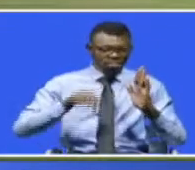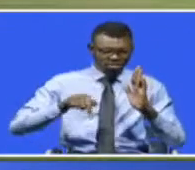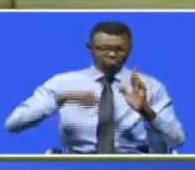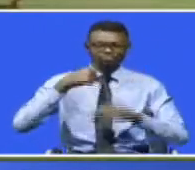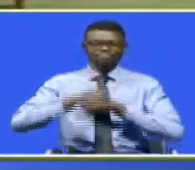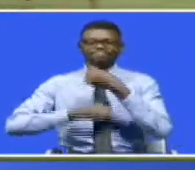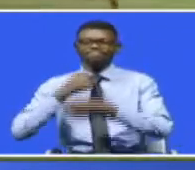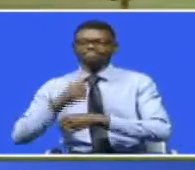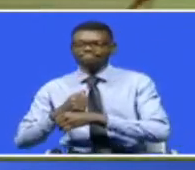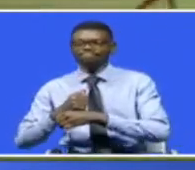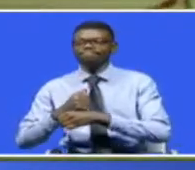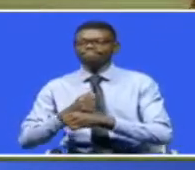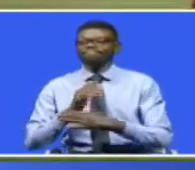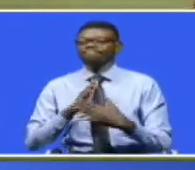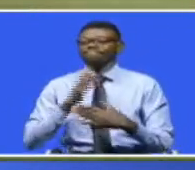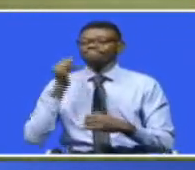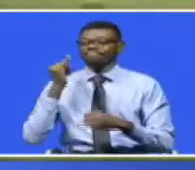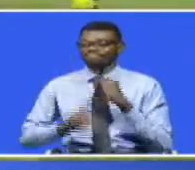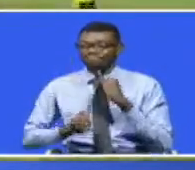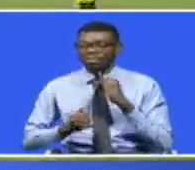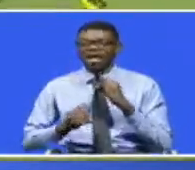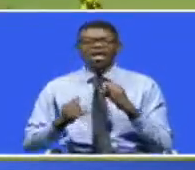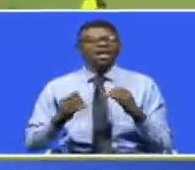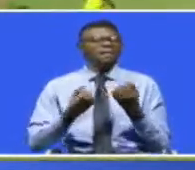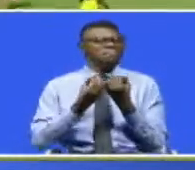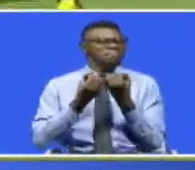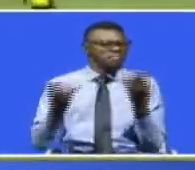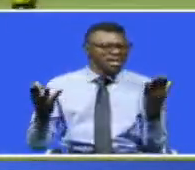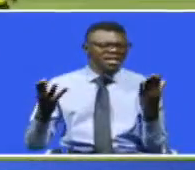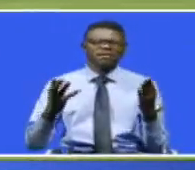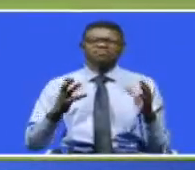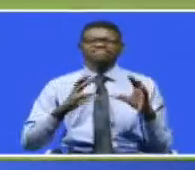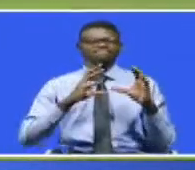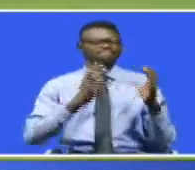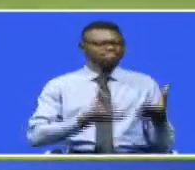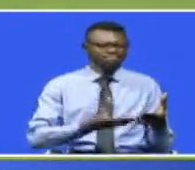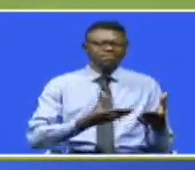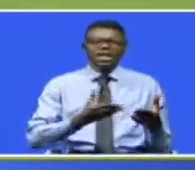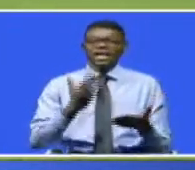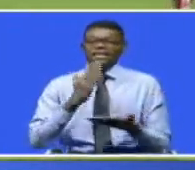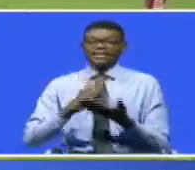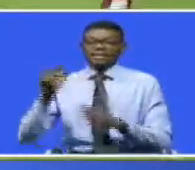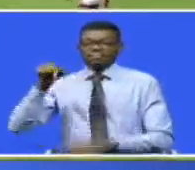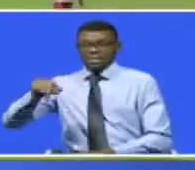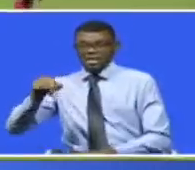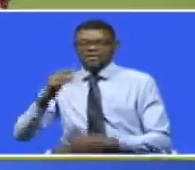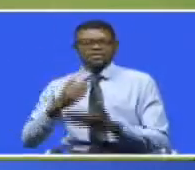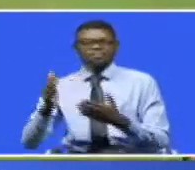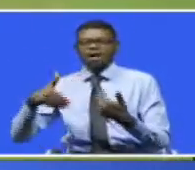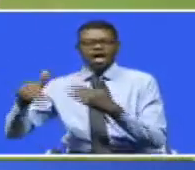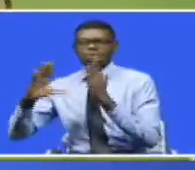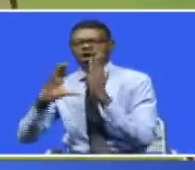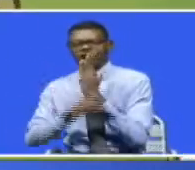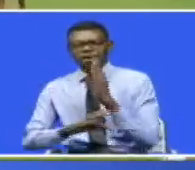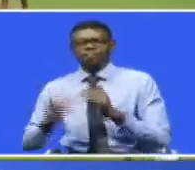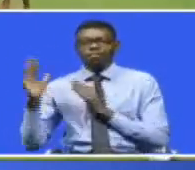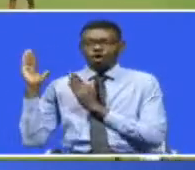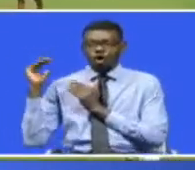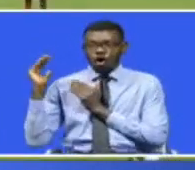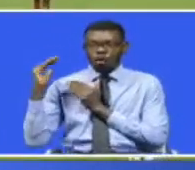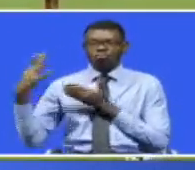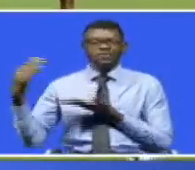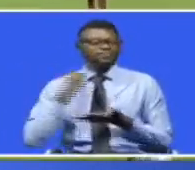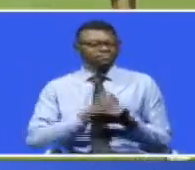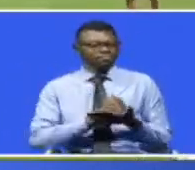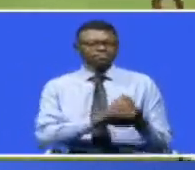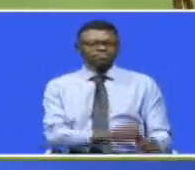rumors indicate that several clubs in and out of the country are seeking for his signature at the end of the season. Niko